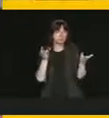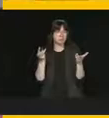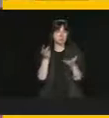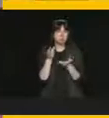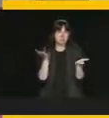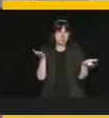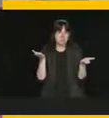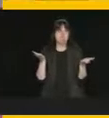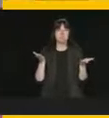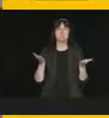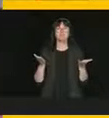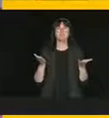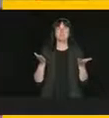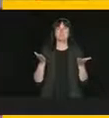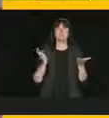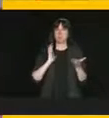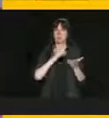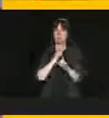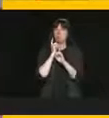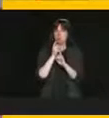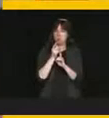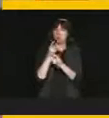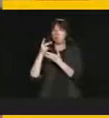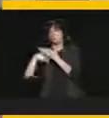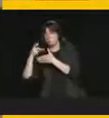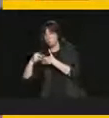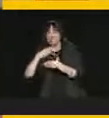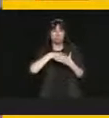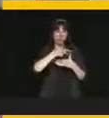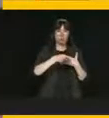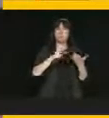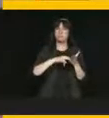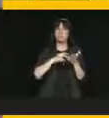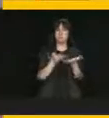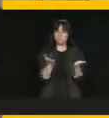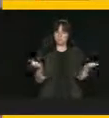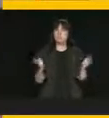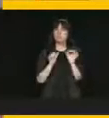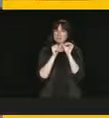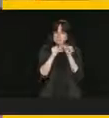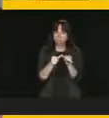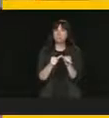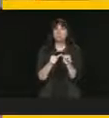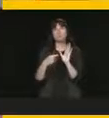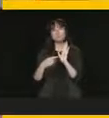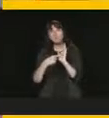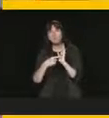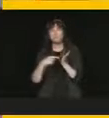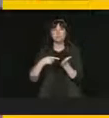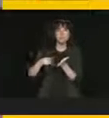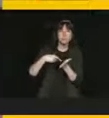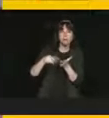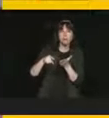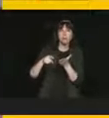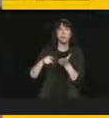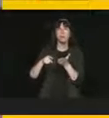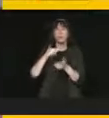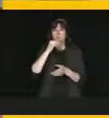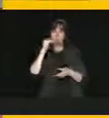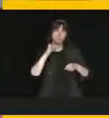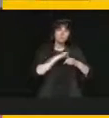hope that all these measures together will ensure that Canadians can continue to do what we need to do while caring for their